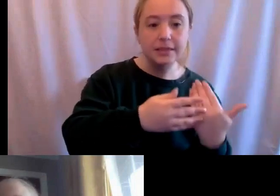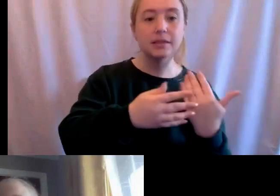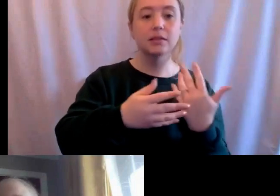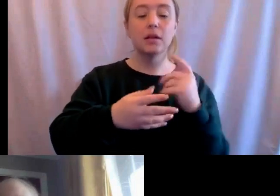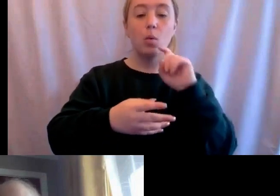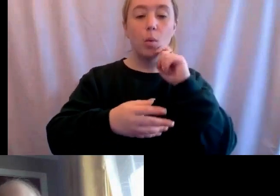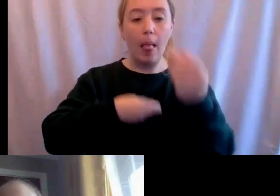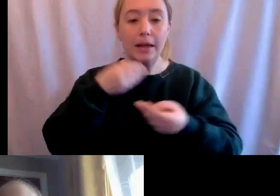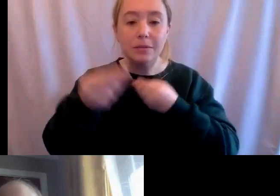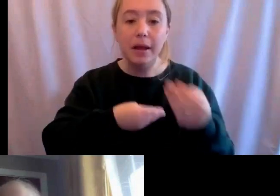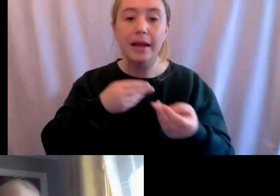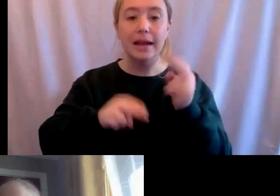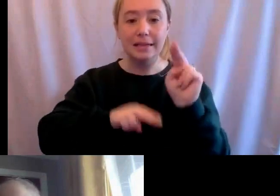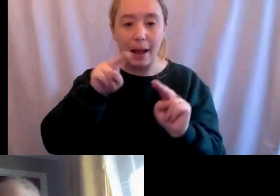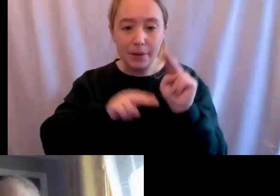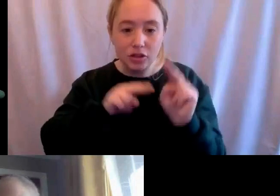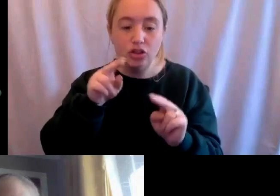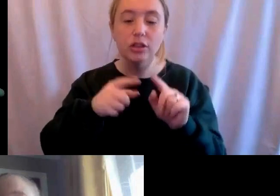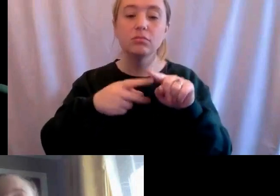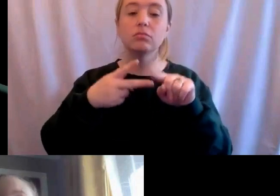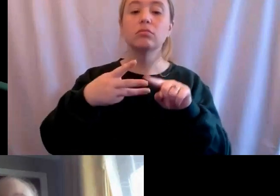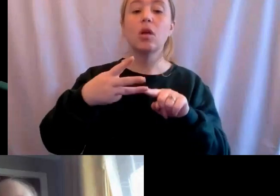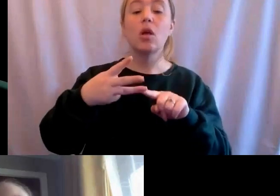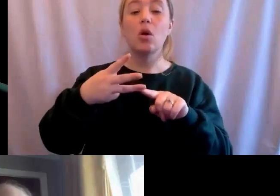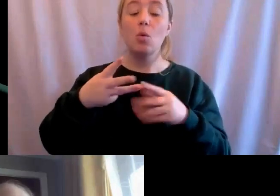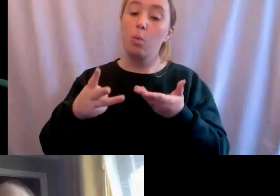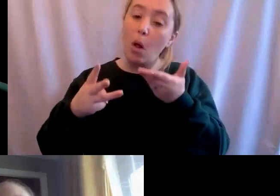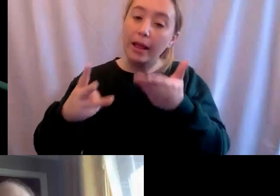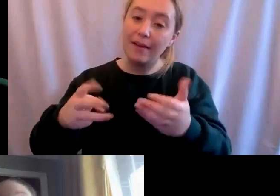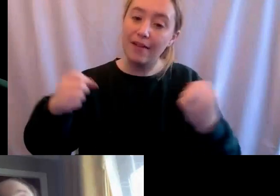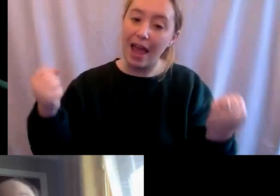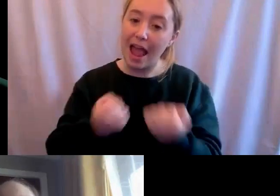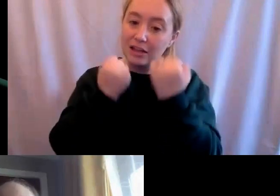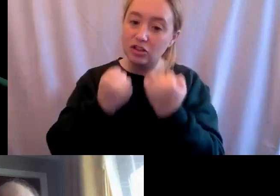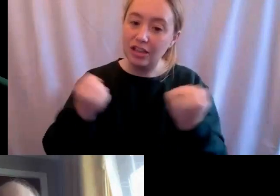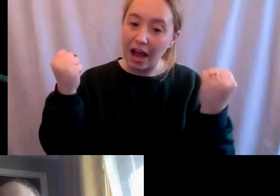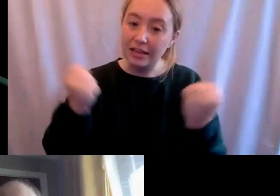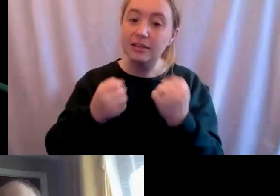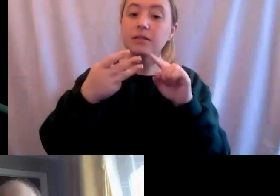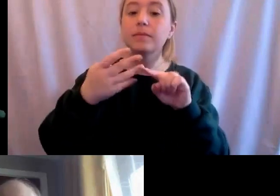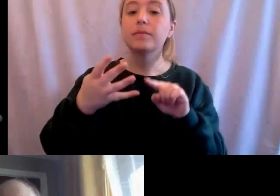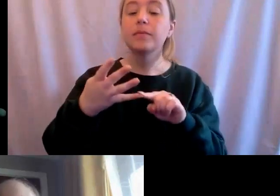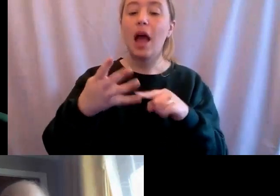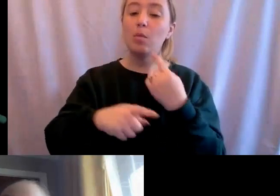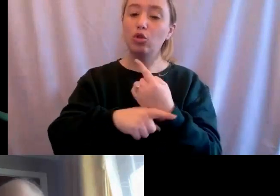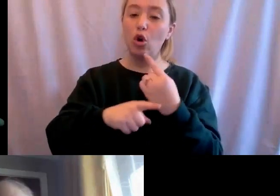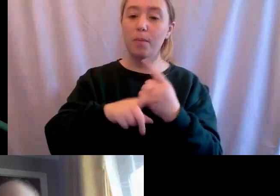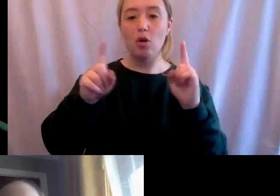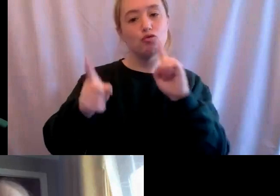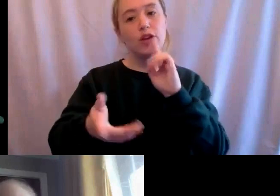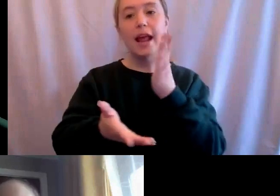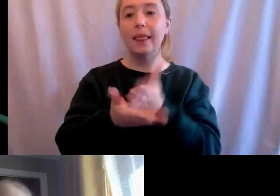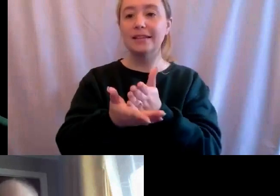you. We'll set you up with some exercises. And we talk a lot about what we call realistic expectations. So we look